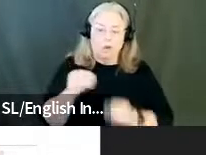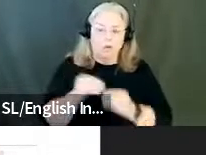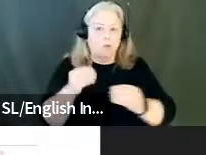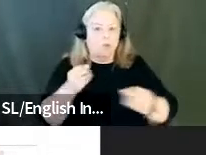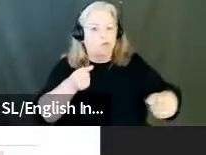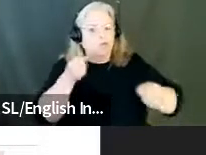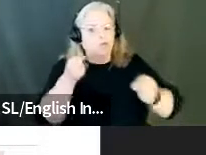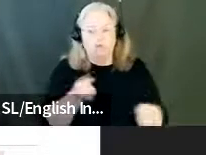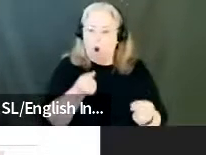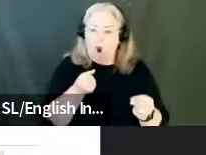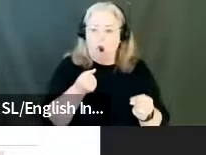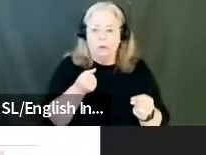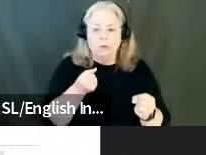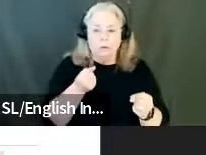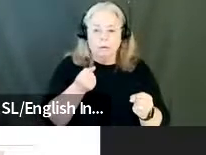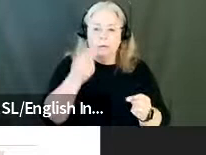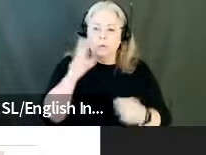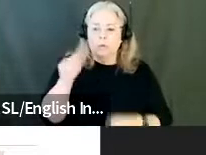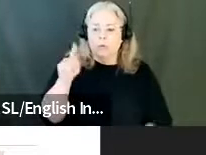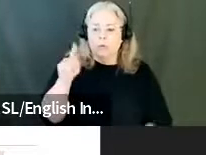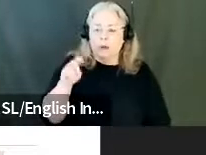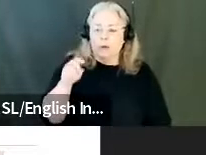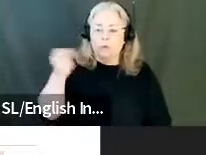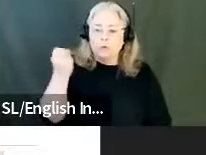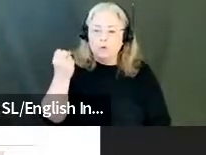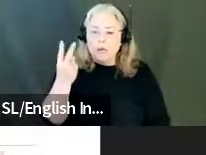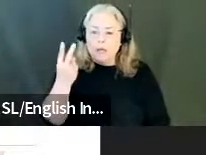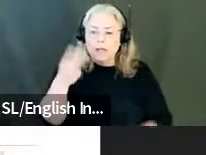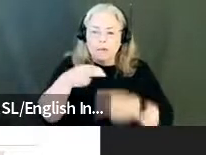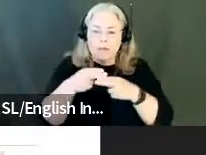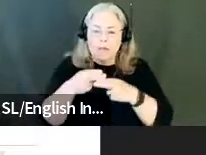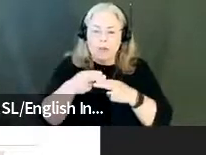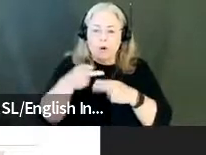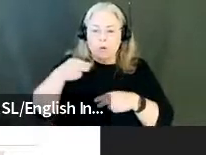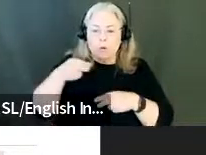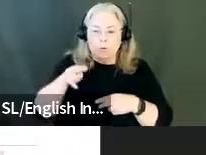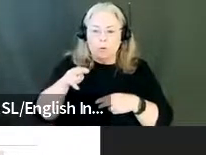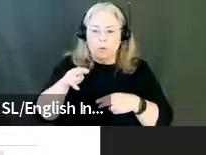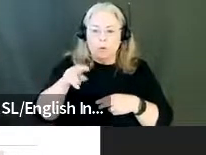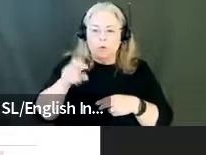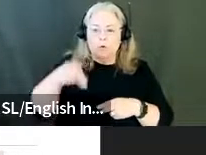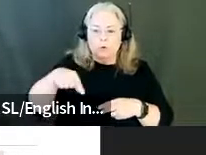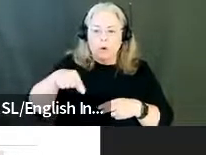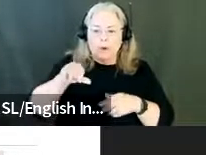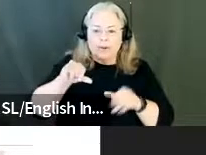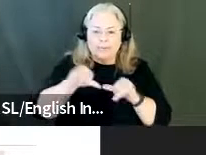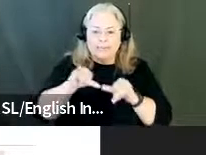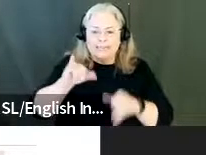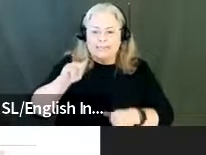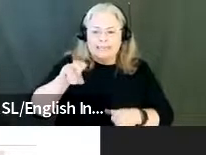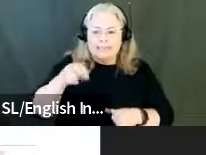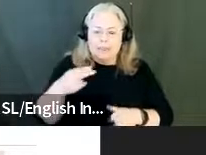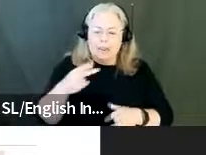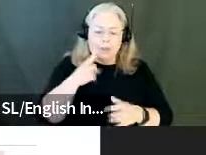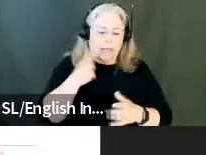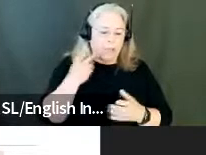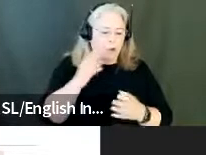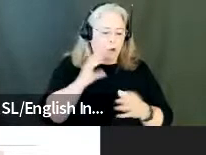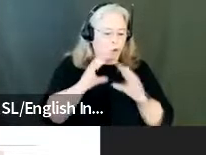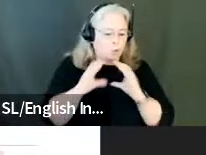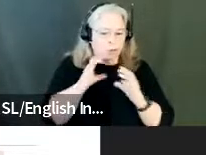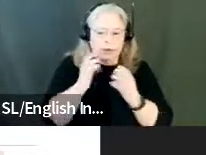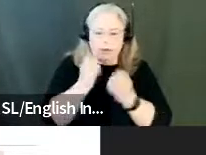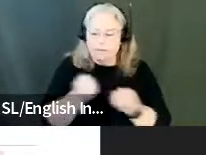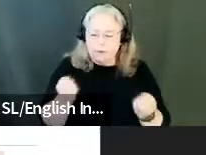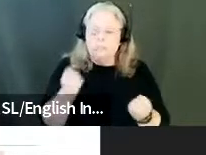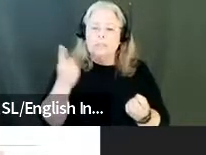strongest because it's rated at 12 pounds per square inch. So if you're holding something, you know, like a communication device or whatever,